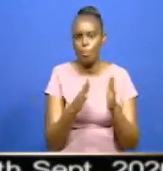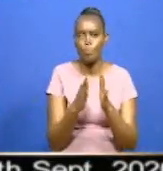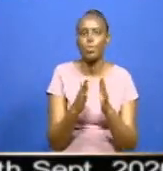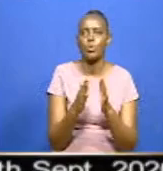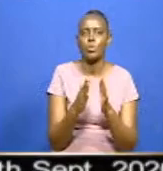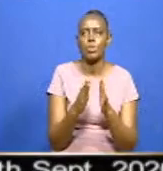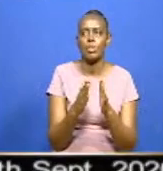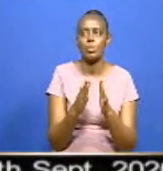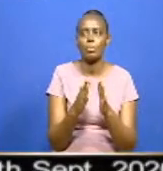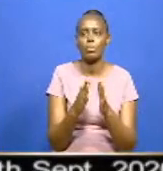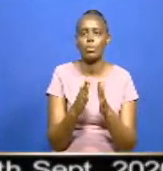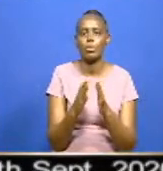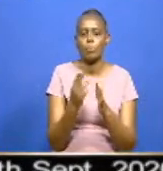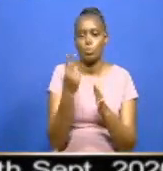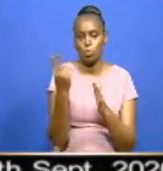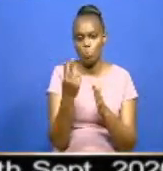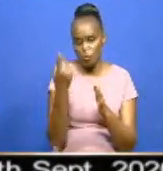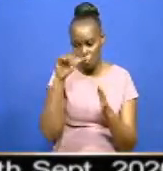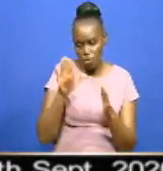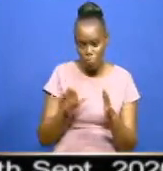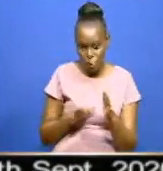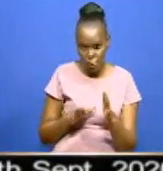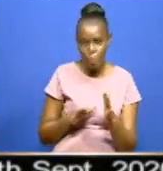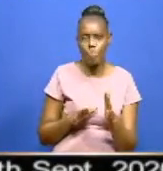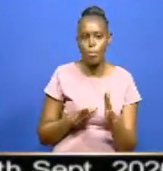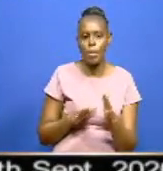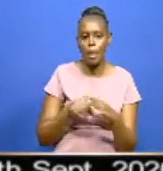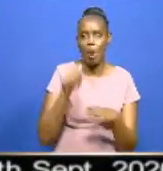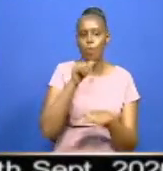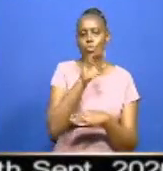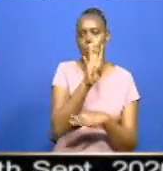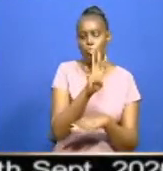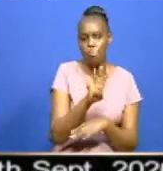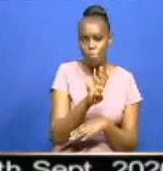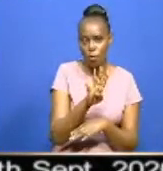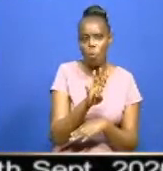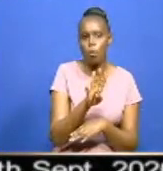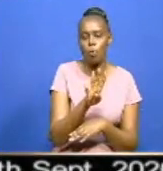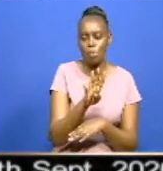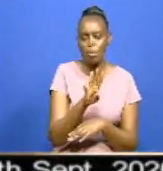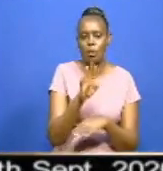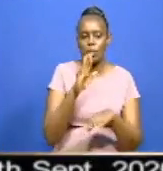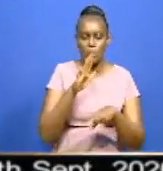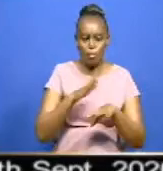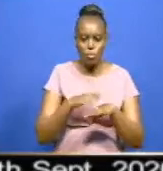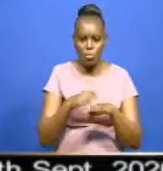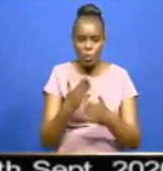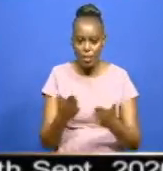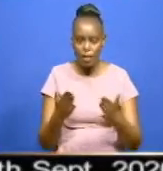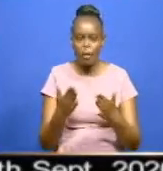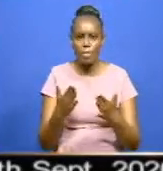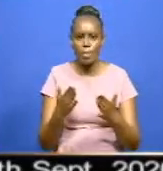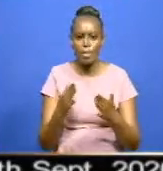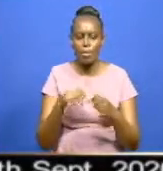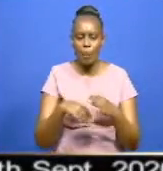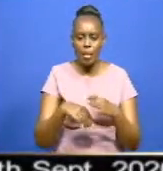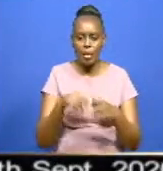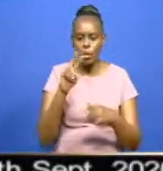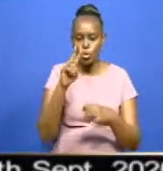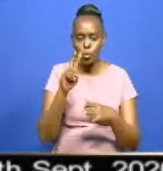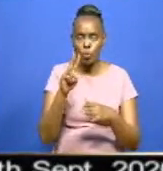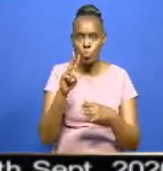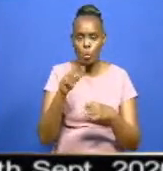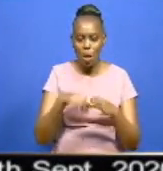na haswa nafasi 2 kwa kina mama kati ya nafasi 4. Hilo ni jambo limenifurahisha, na sasa hivi ni nafasi 2